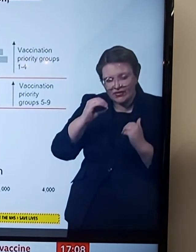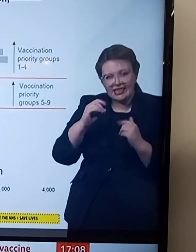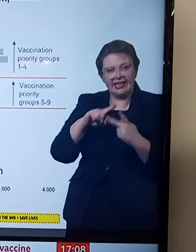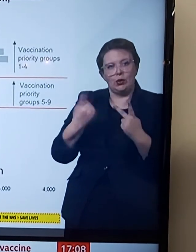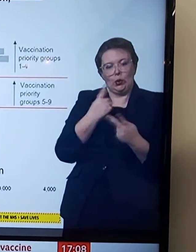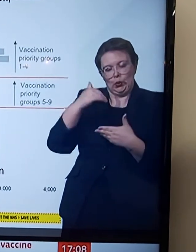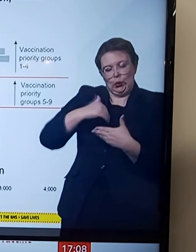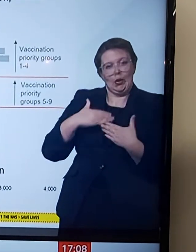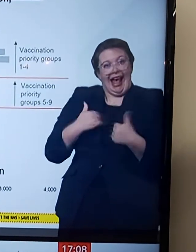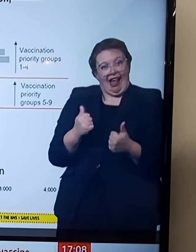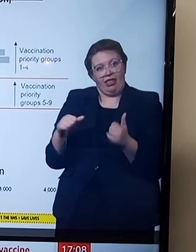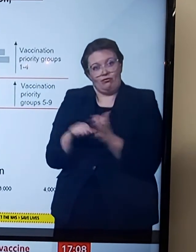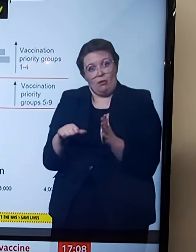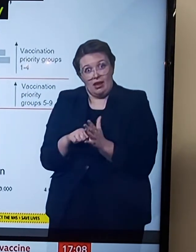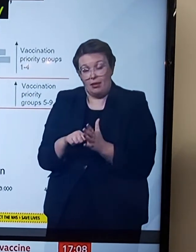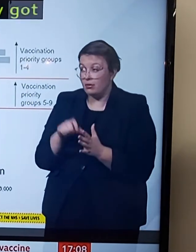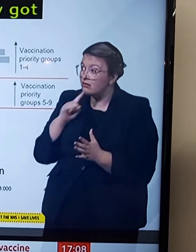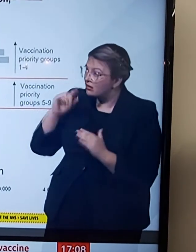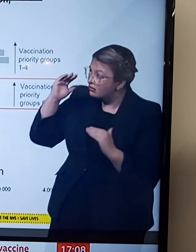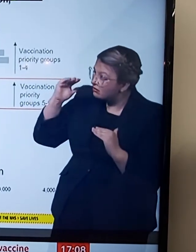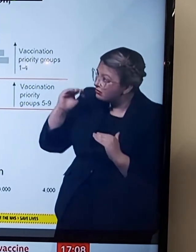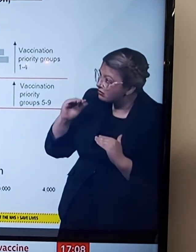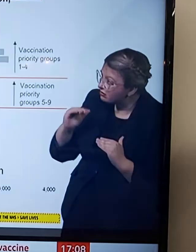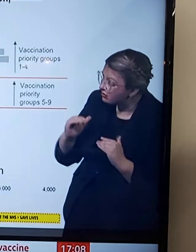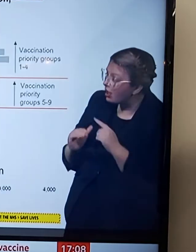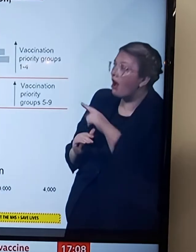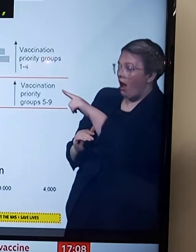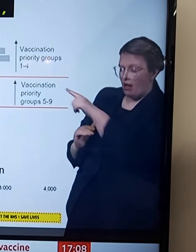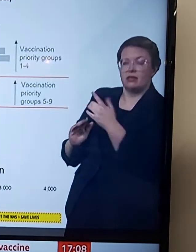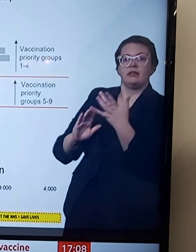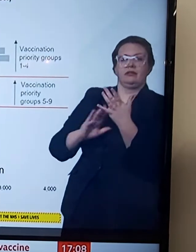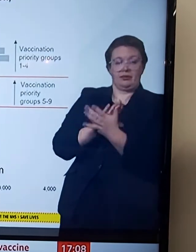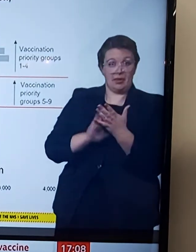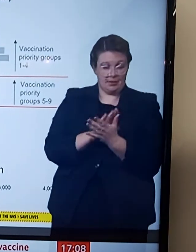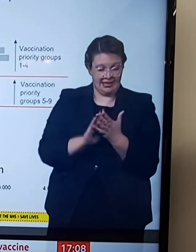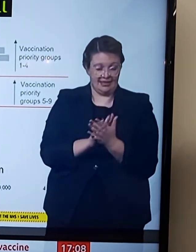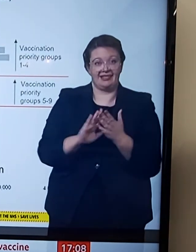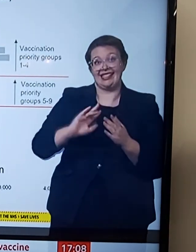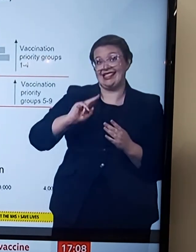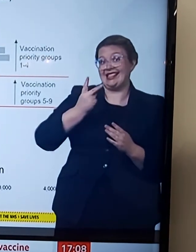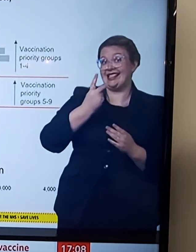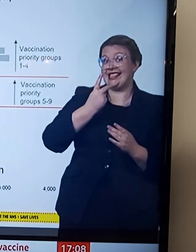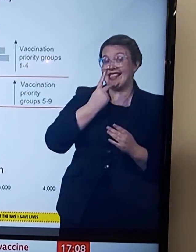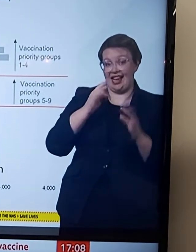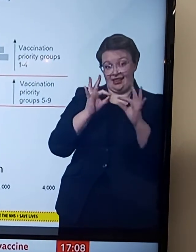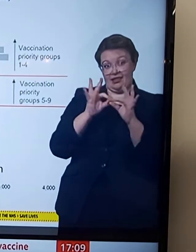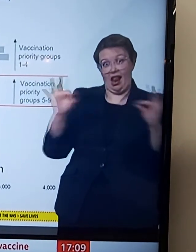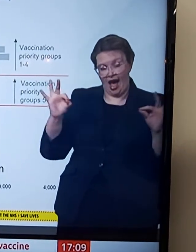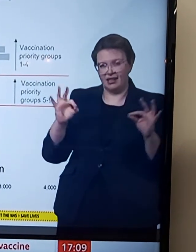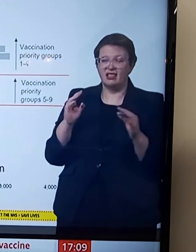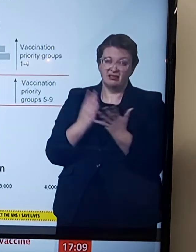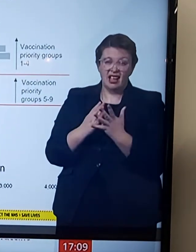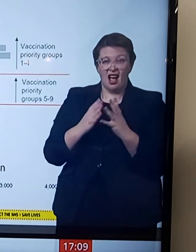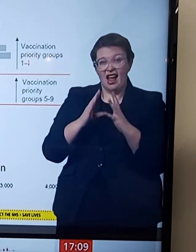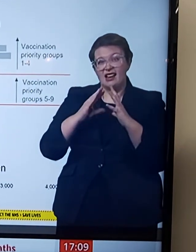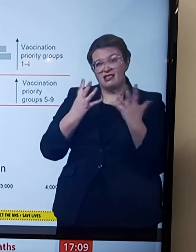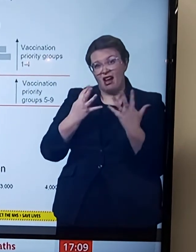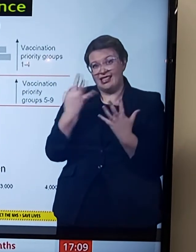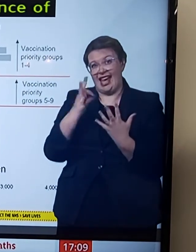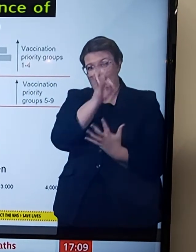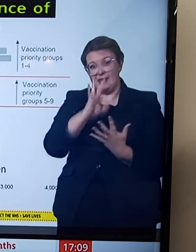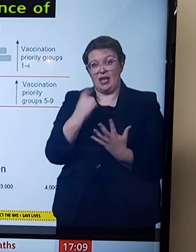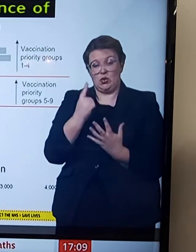virtually all the people who have a high chance of dying, so this is around 98% of those who die are